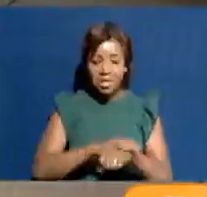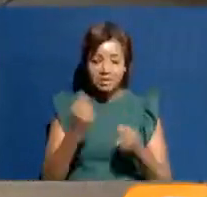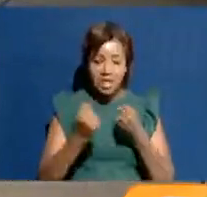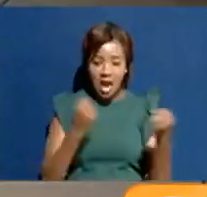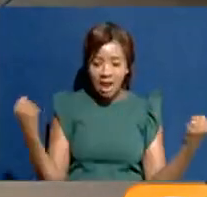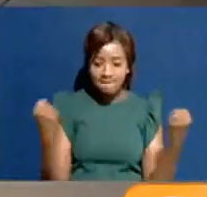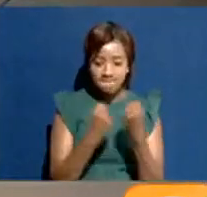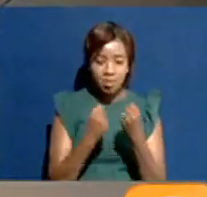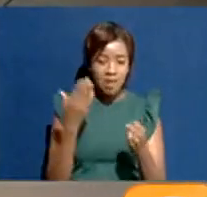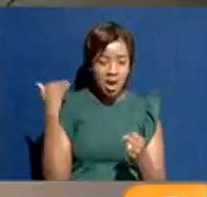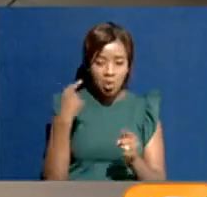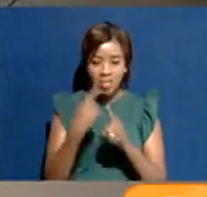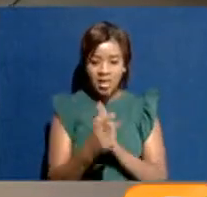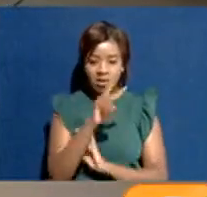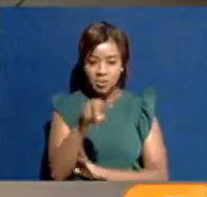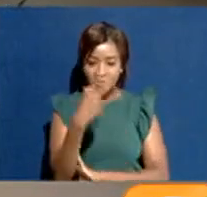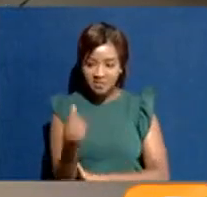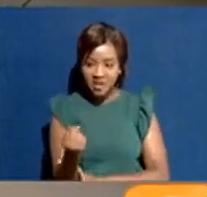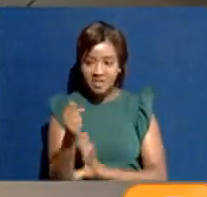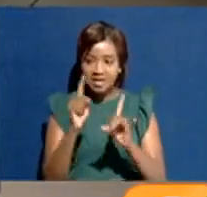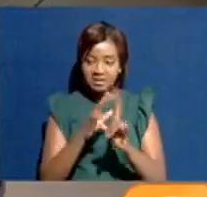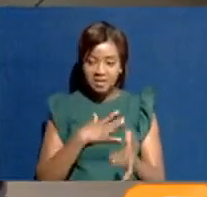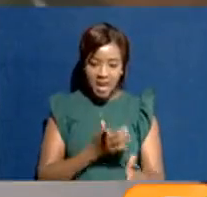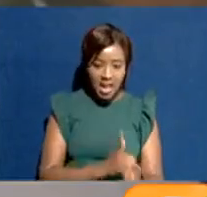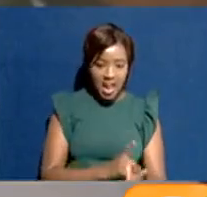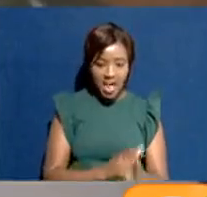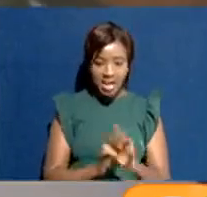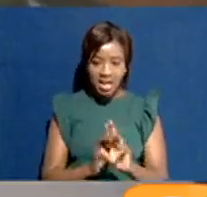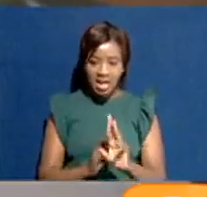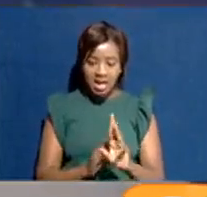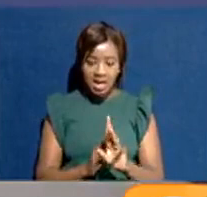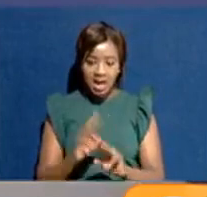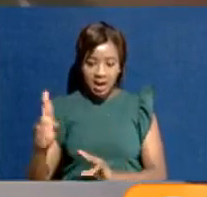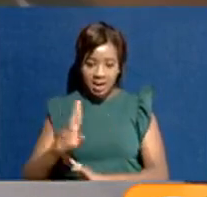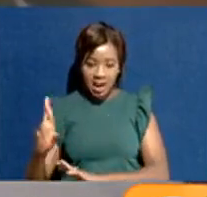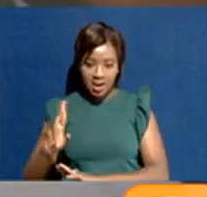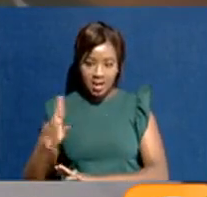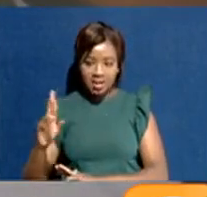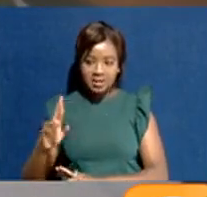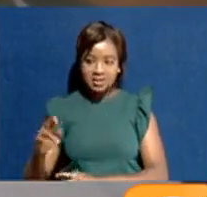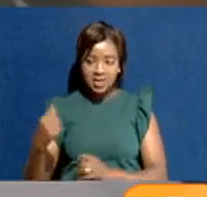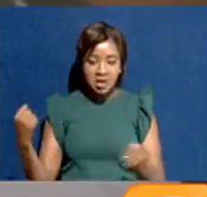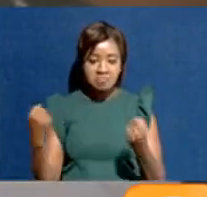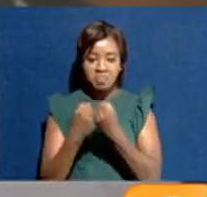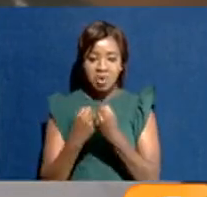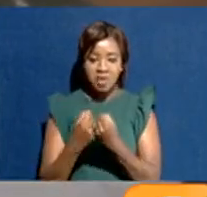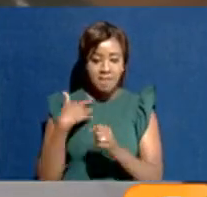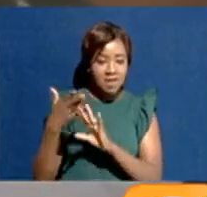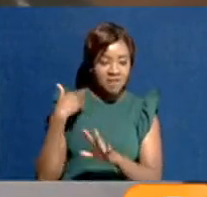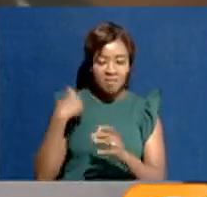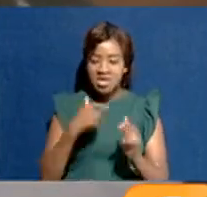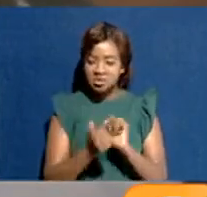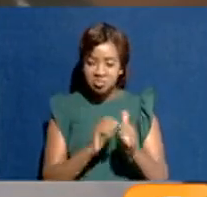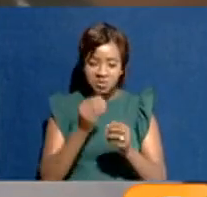205. Na nikaweza kupoteza mguu wangu wa right leg. Mimi nilikuwa mwana sporti tangu hata kabla nipata ajali. So